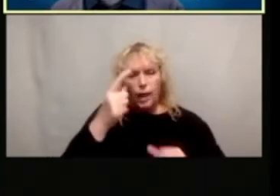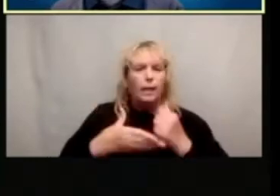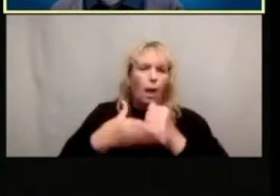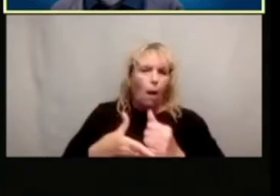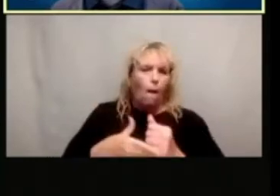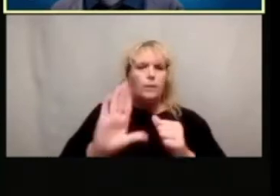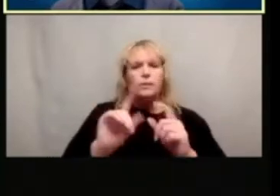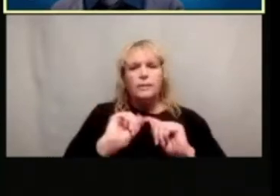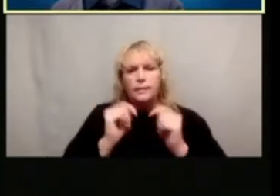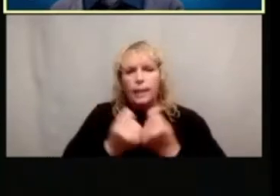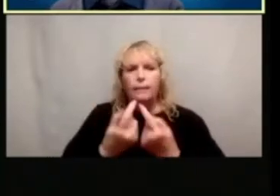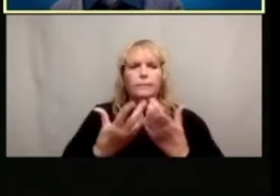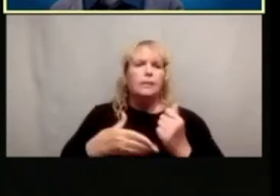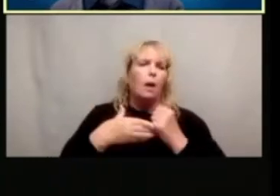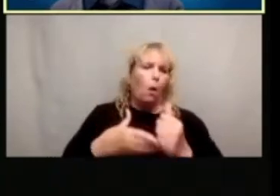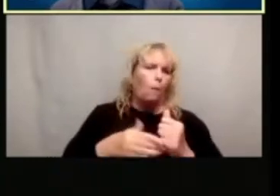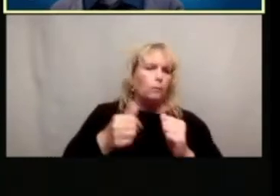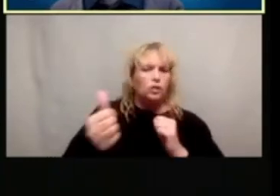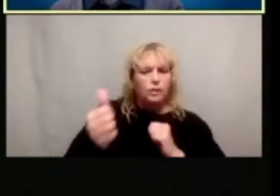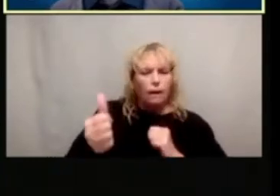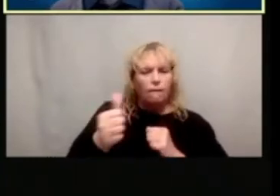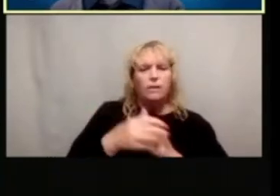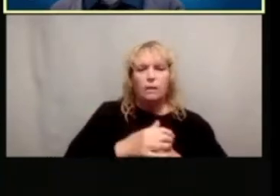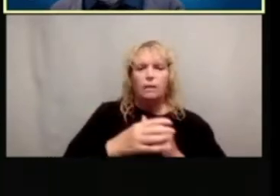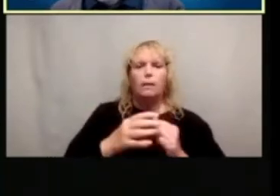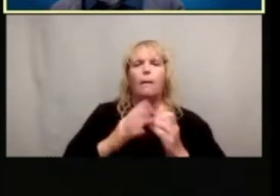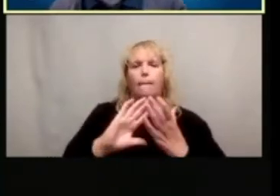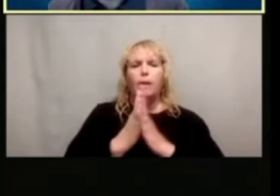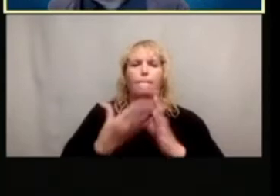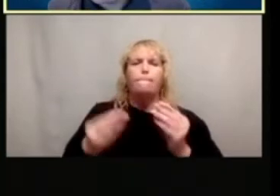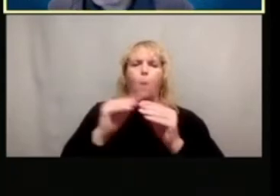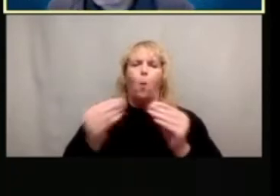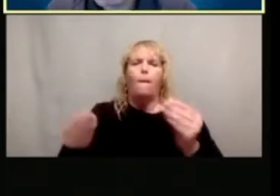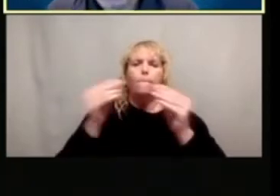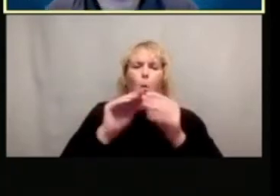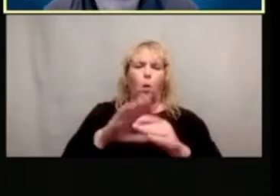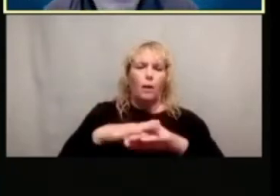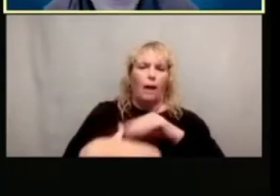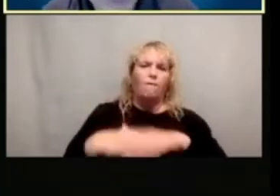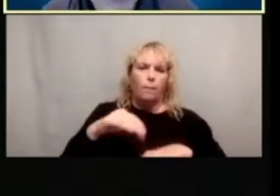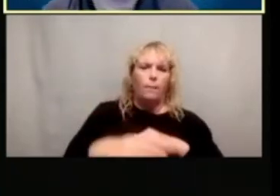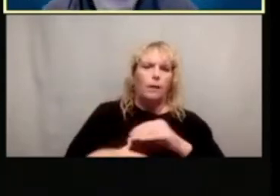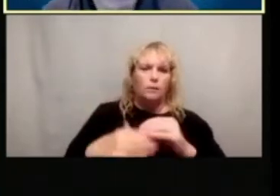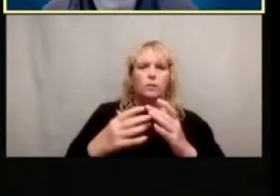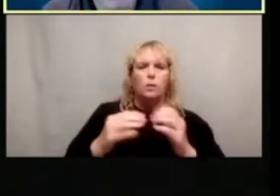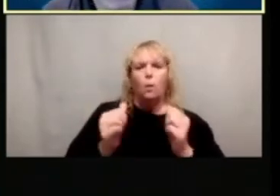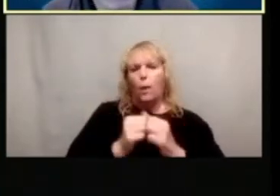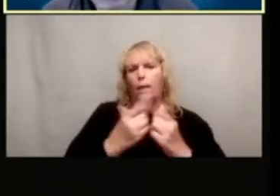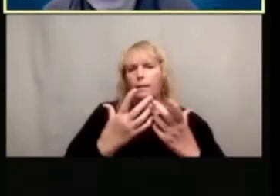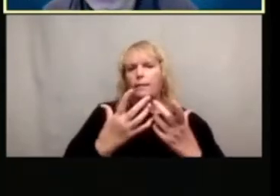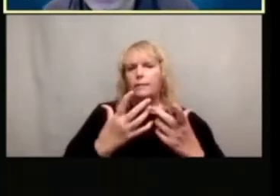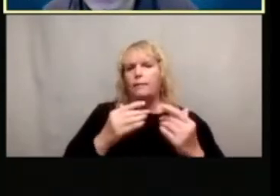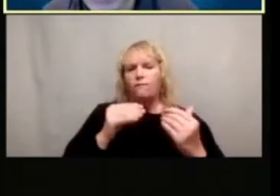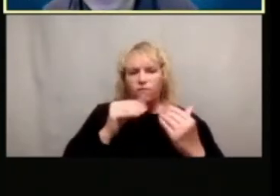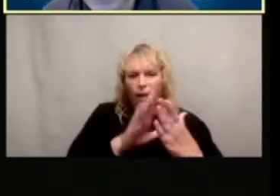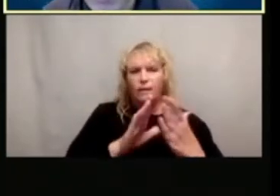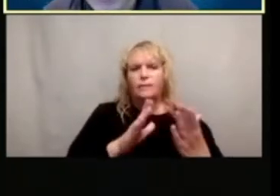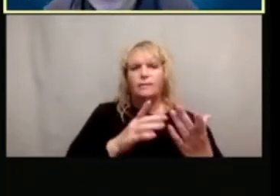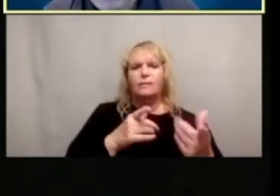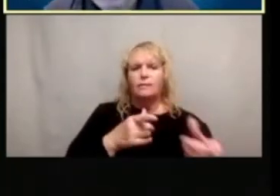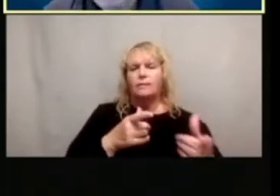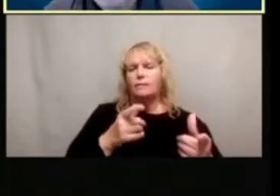yourself, and become more and more comfortable with the common challenges that patients face with